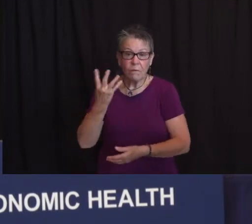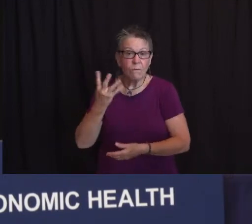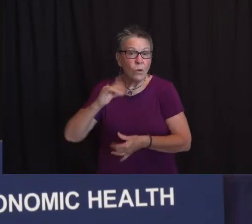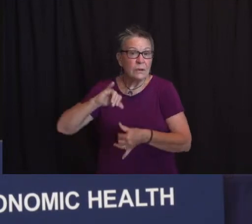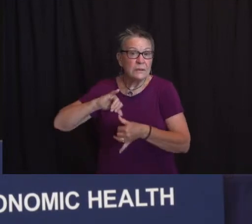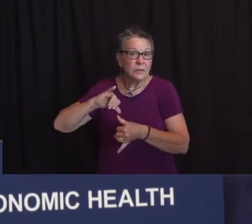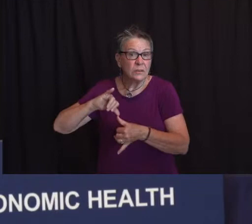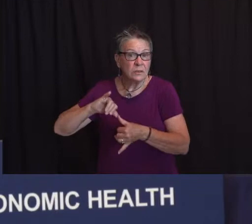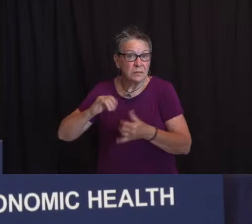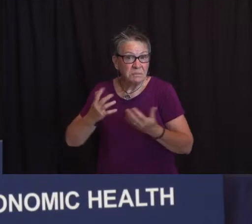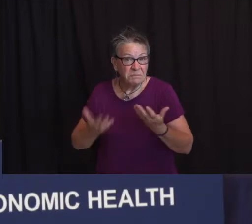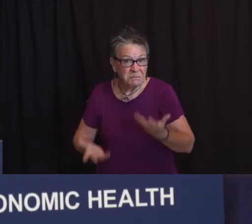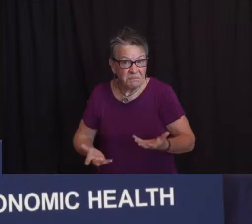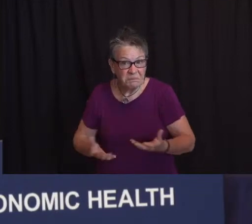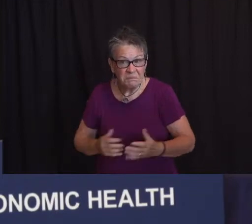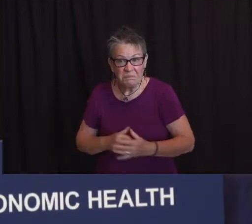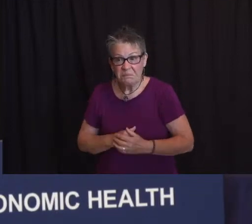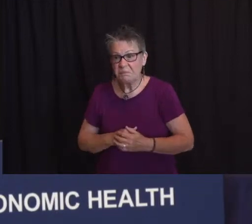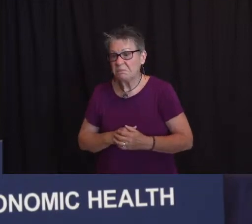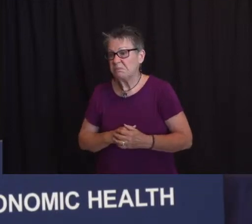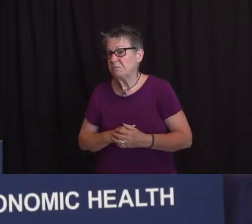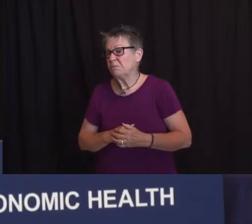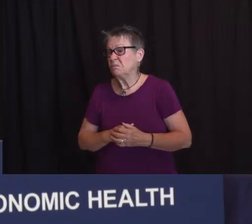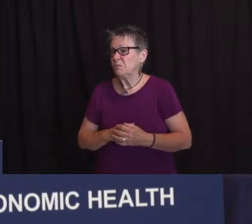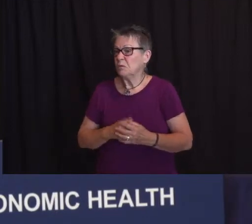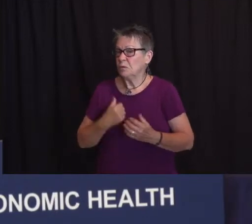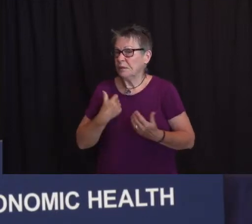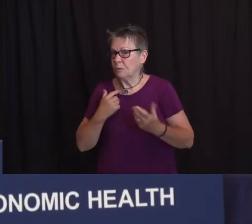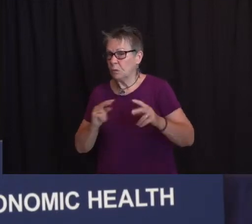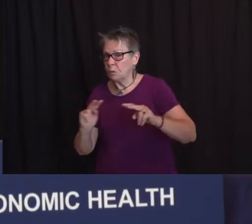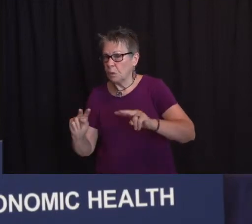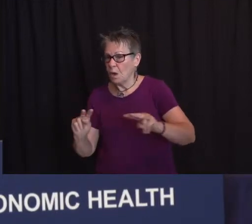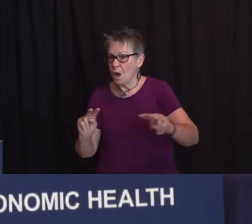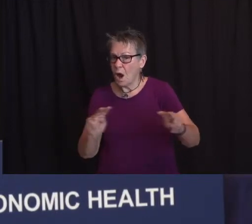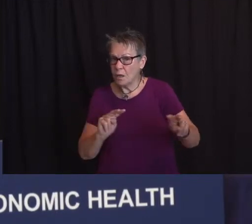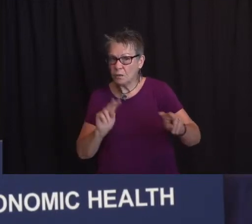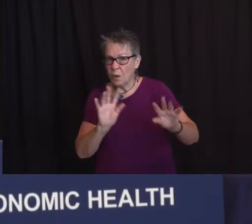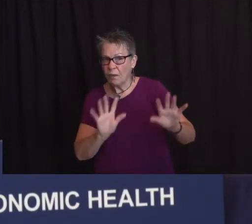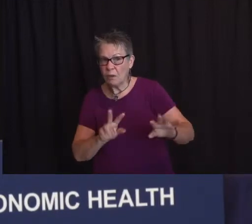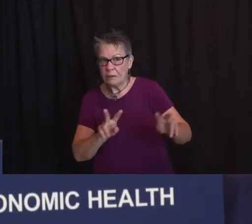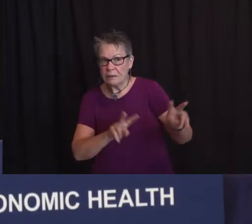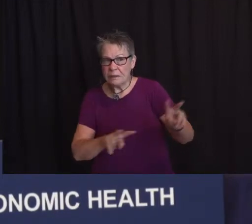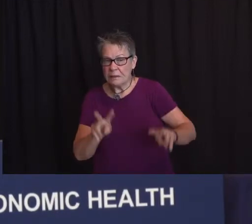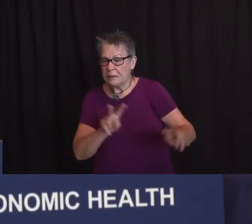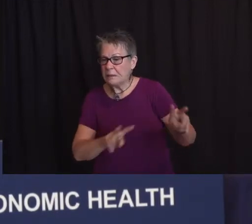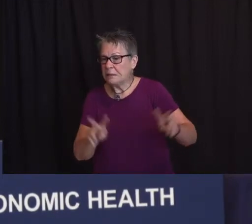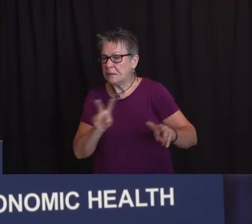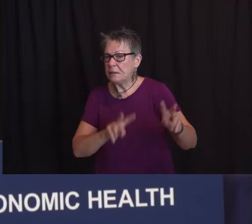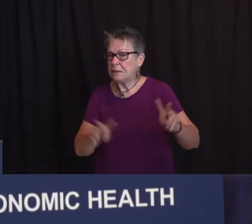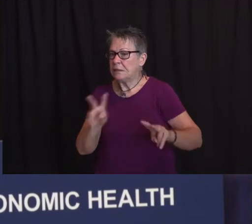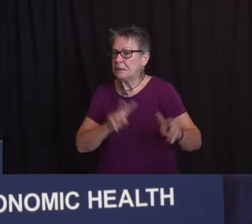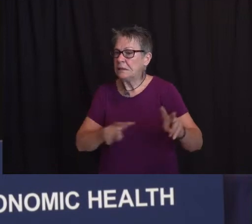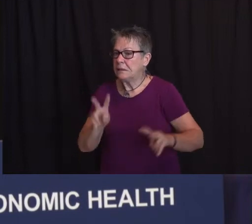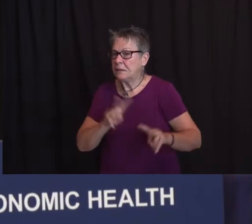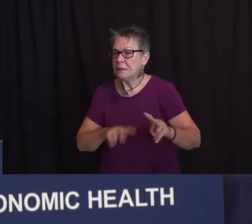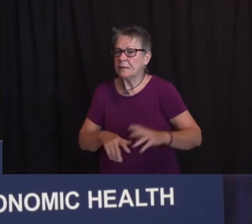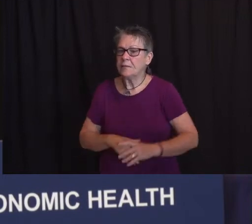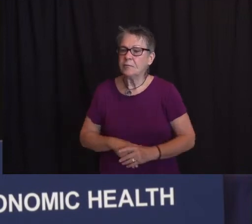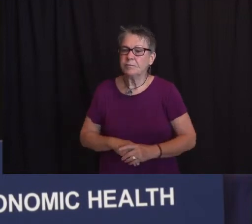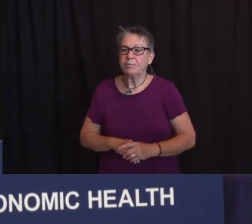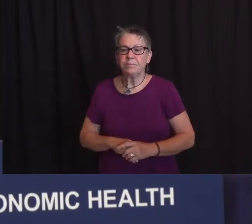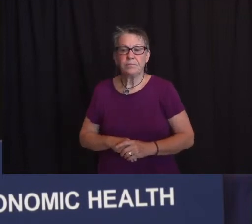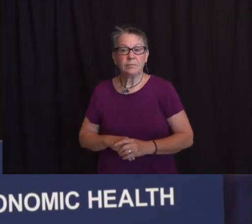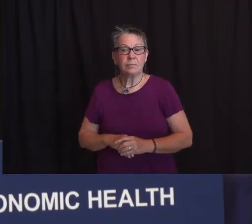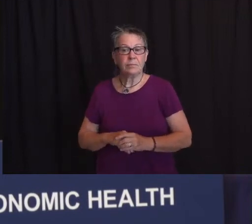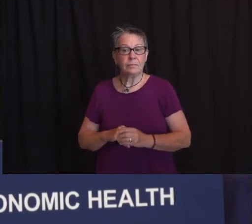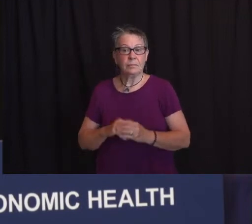So certainly keeping an eye on that, Governor. And I'll just because our Secretary is here today,